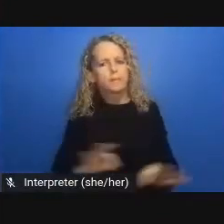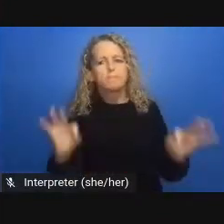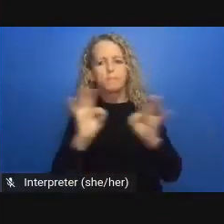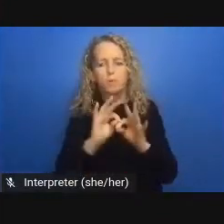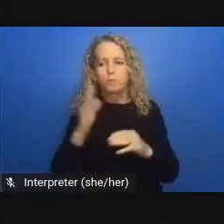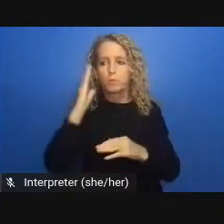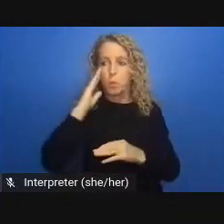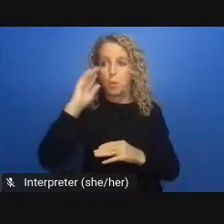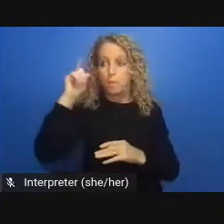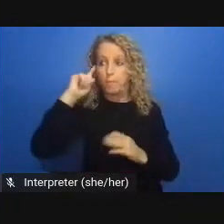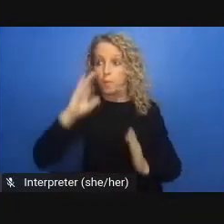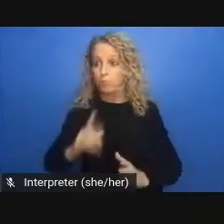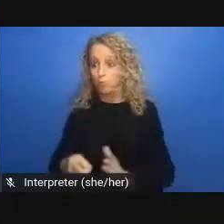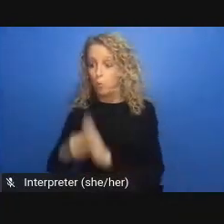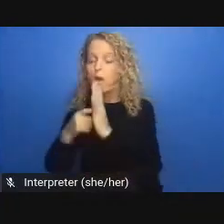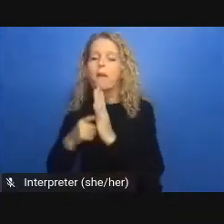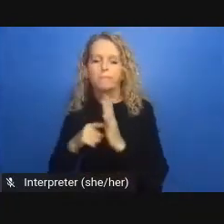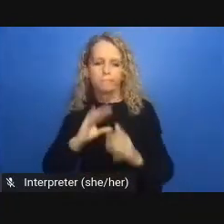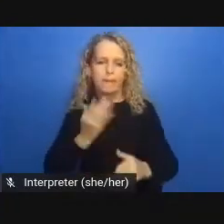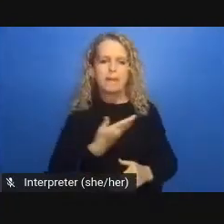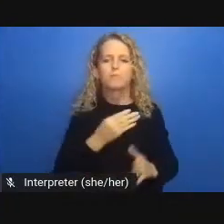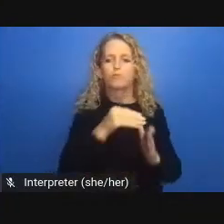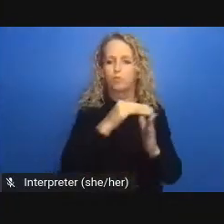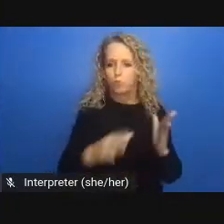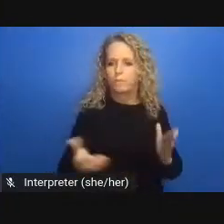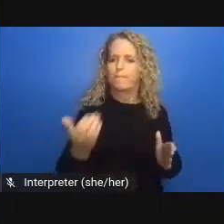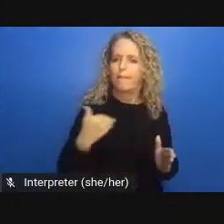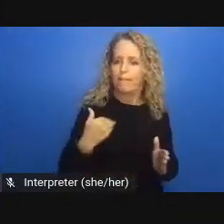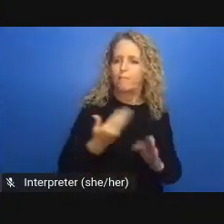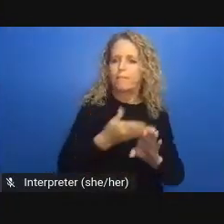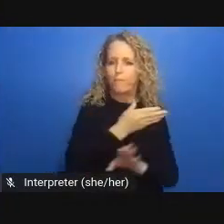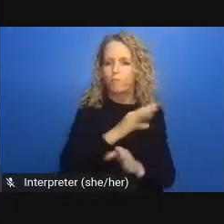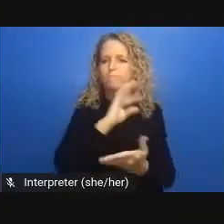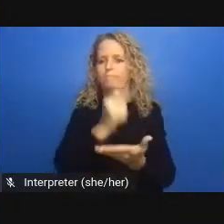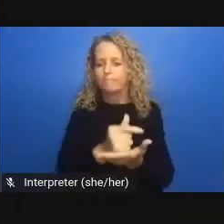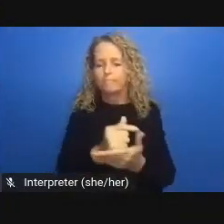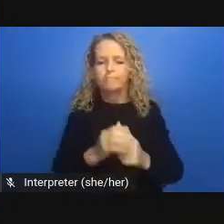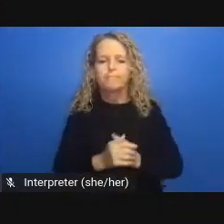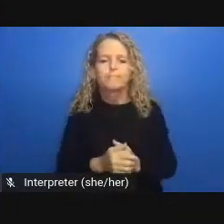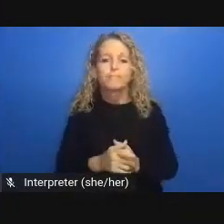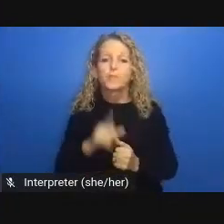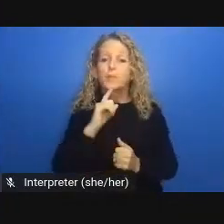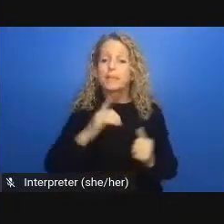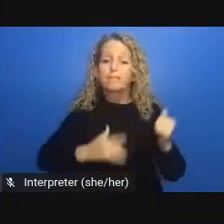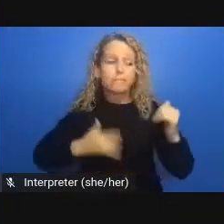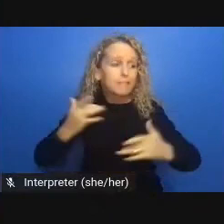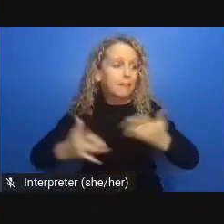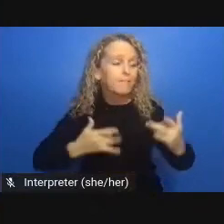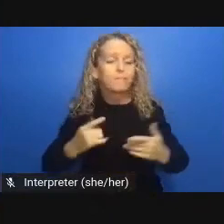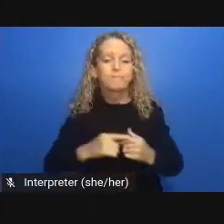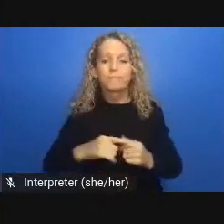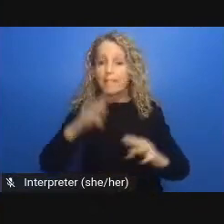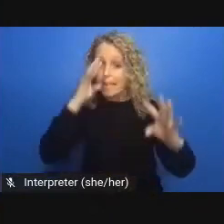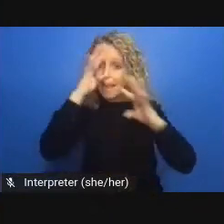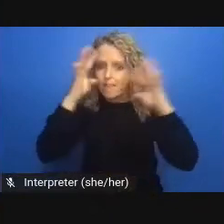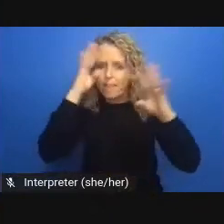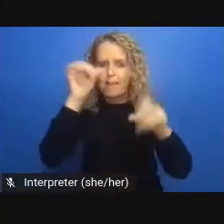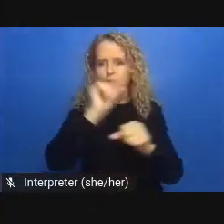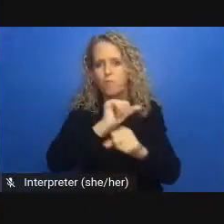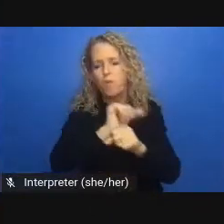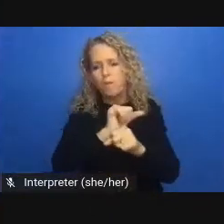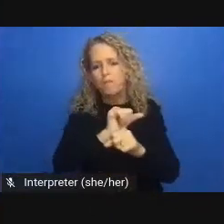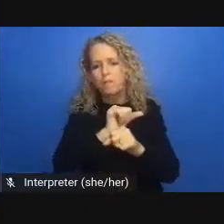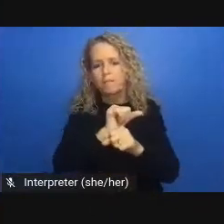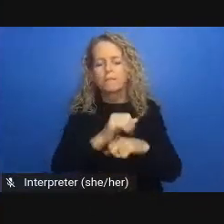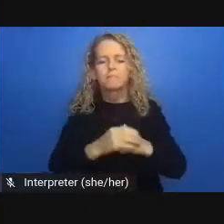key. So there's a lot of great and very, very exciting and very innovative work that we can do around building our